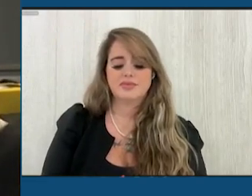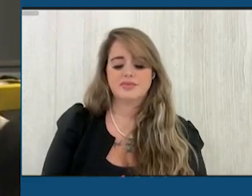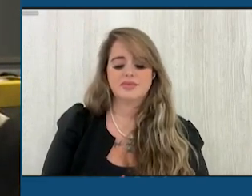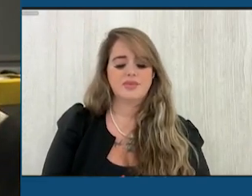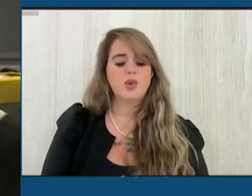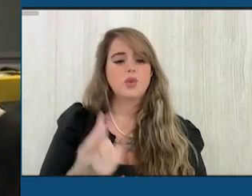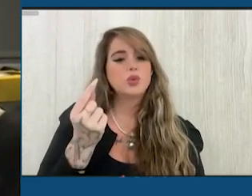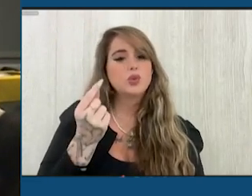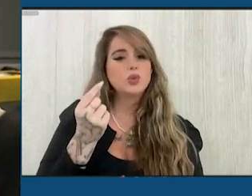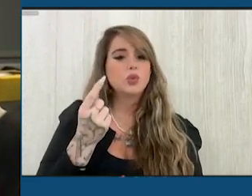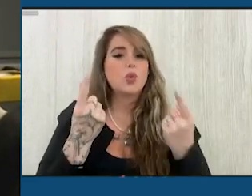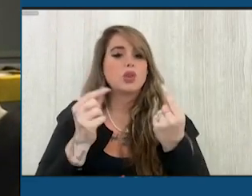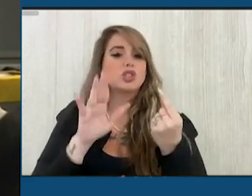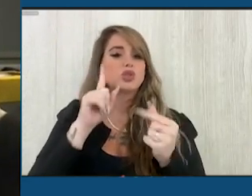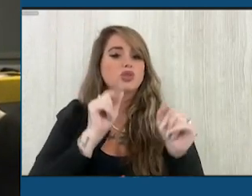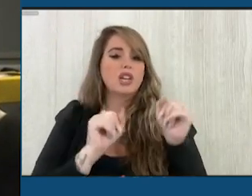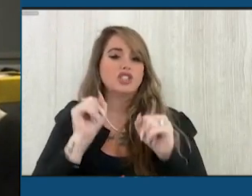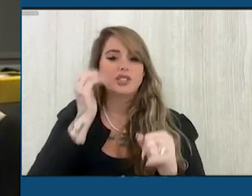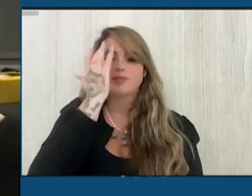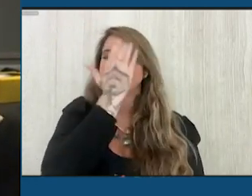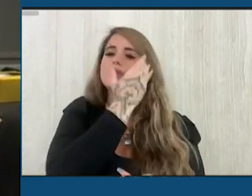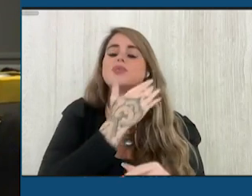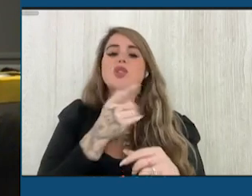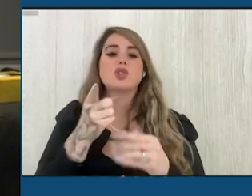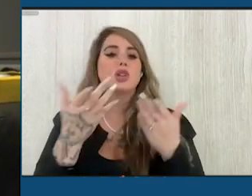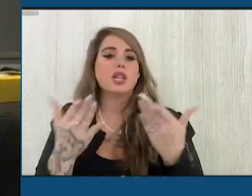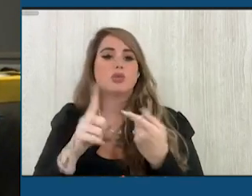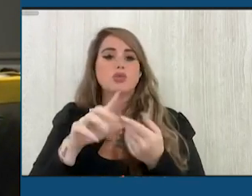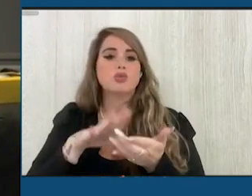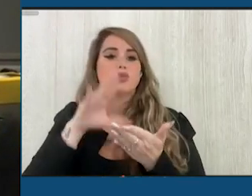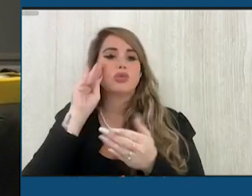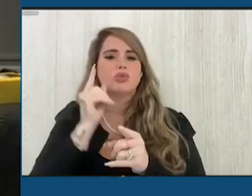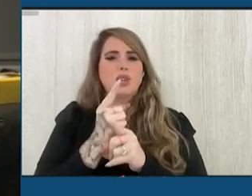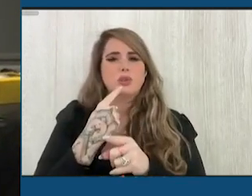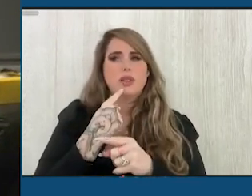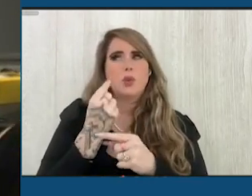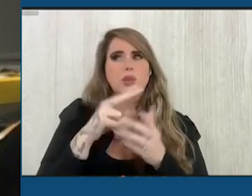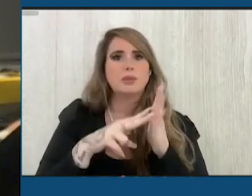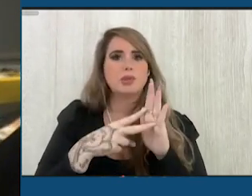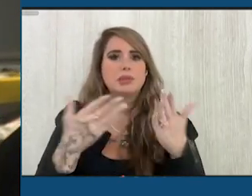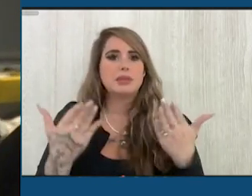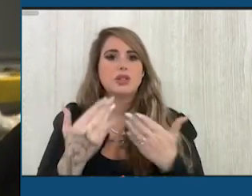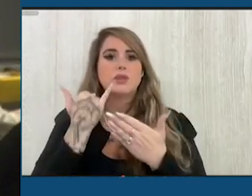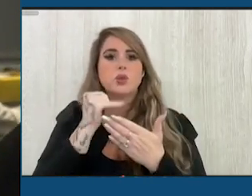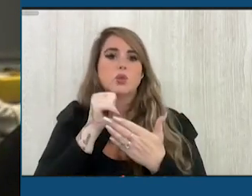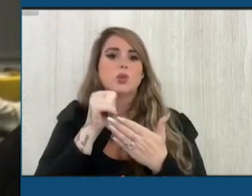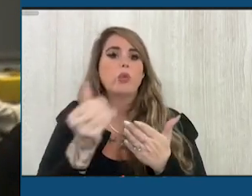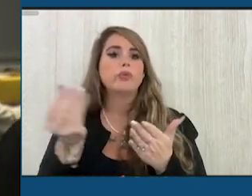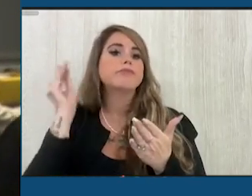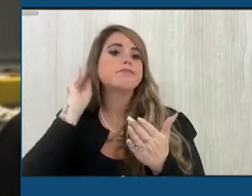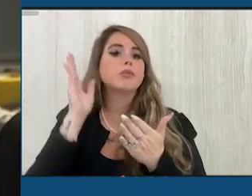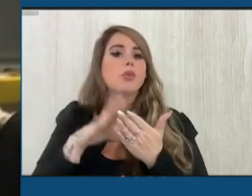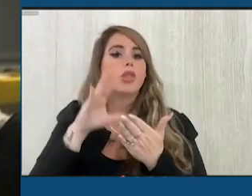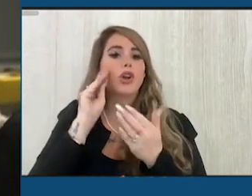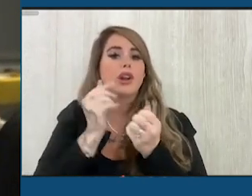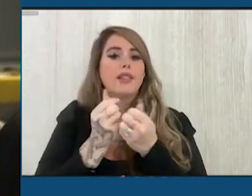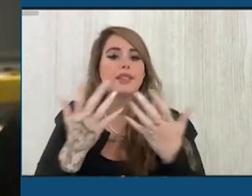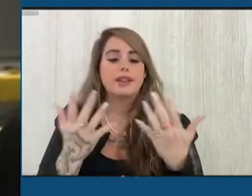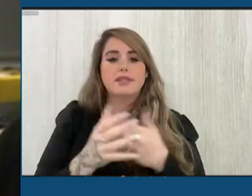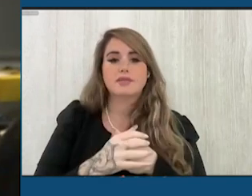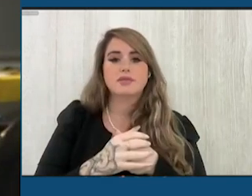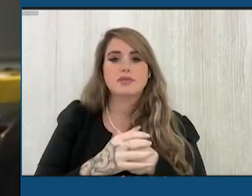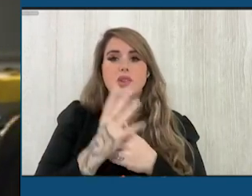What's your strategy? Like, you're here to learn, right? It's like, what's the purpose of being here if you're not going to take anything away? Like, what'd you do today? I went to a